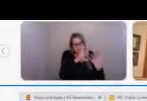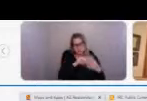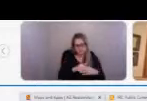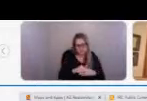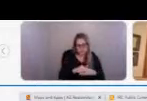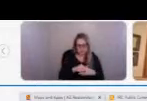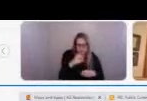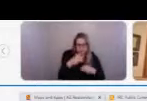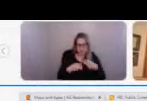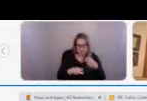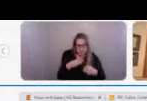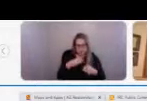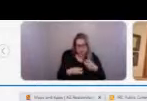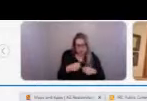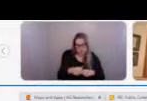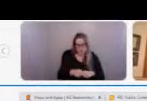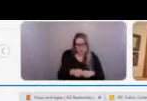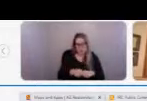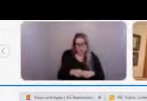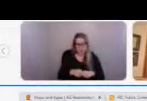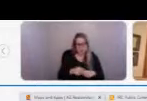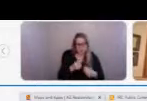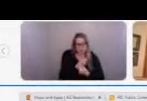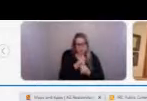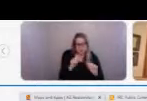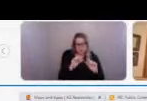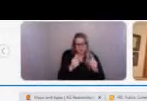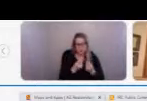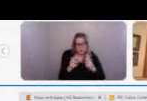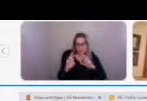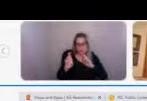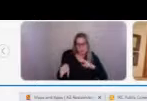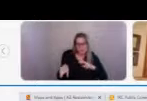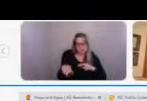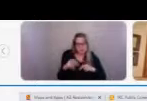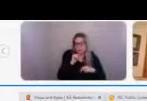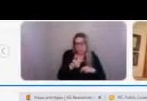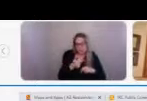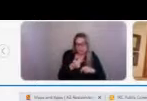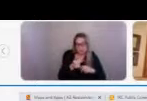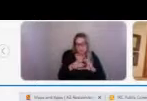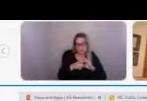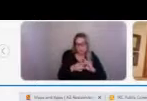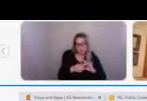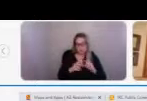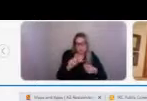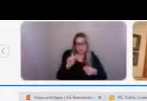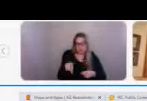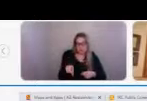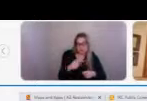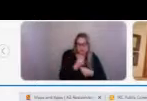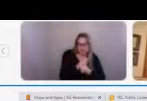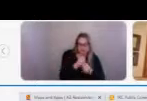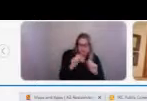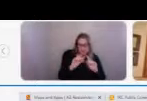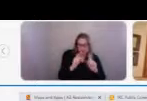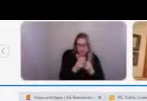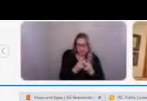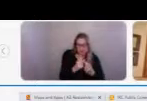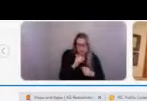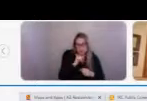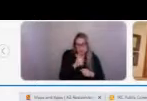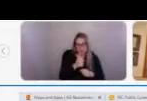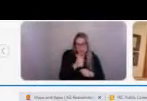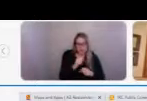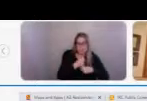their communities to prosper the safe districts weren't responsive to their needs they recognized that statistics were dysfunctional that they